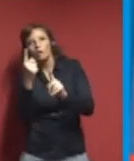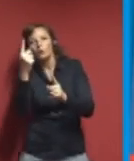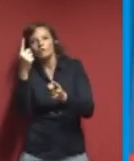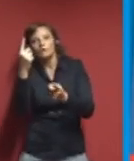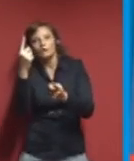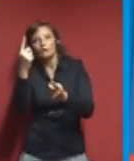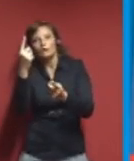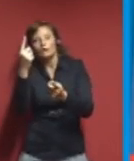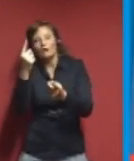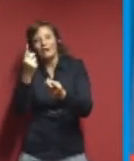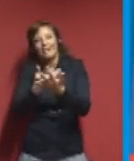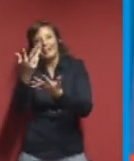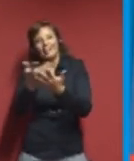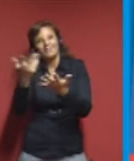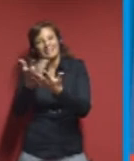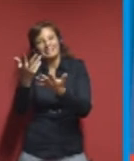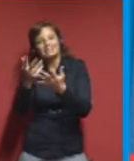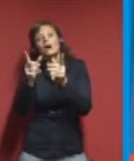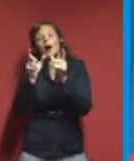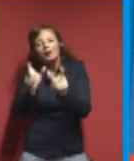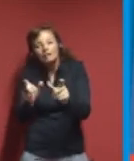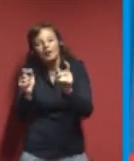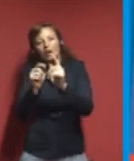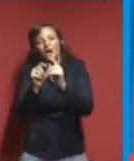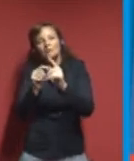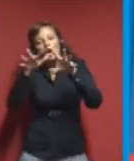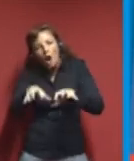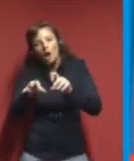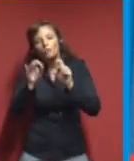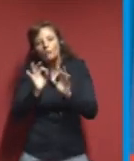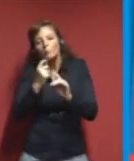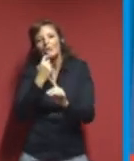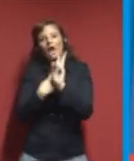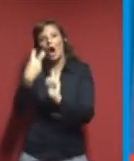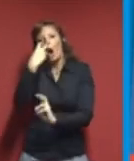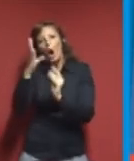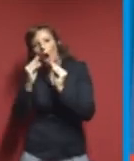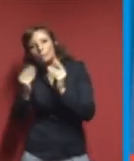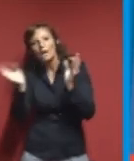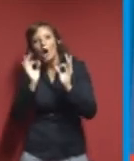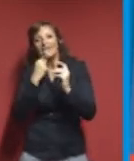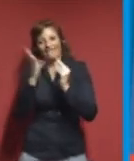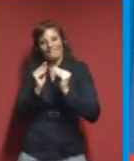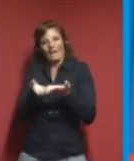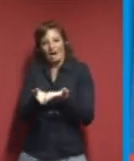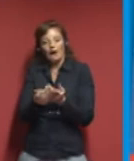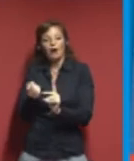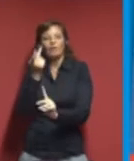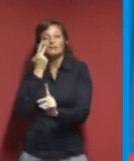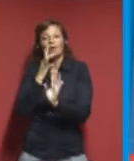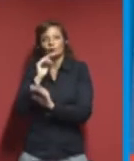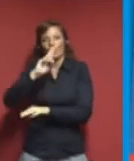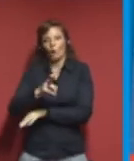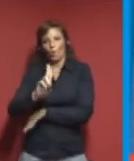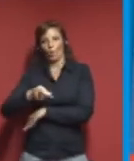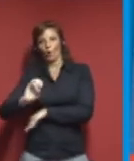early 20th century. And I think this is a picture of Hugo here, sitting here looking at the equivalent of a widescreen television set